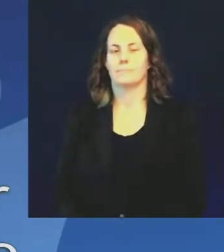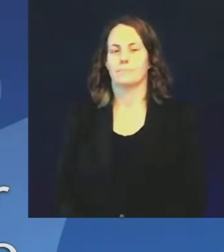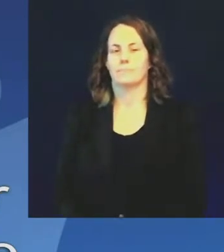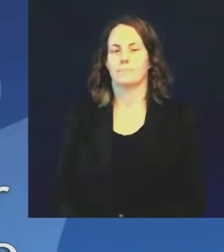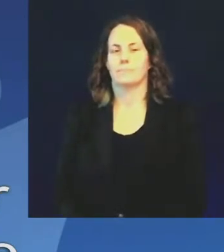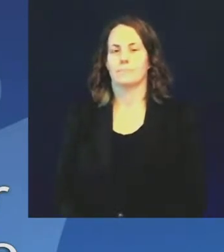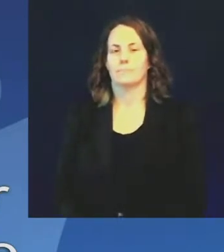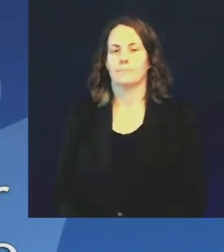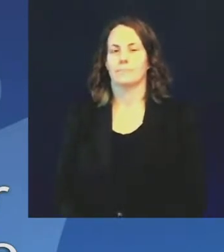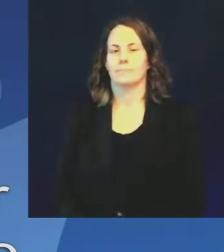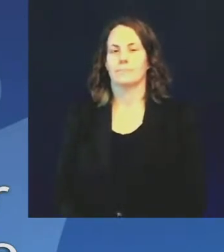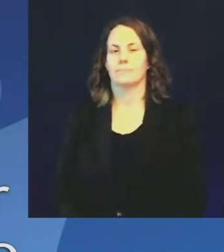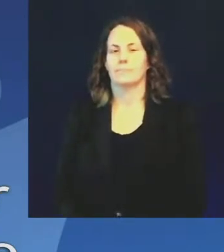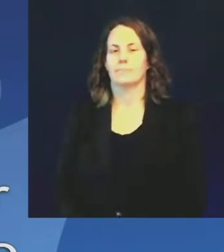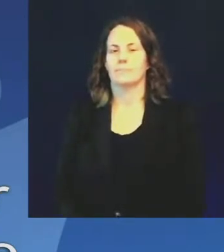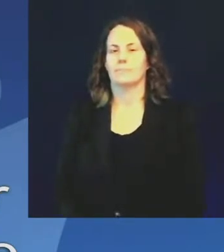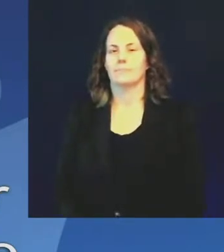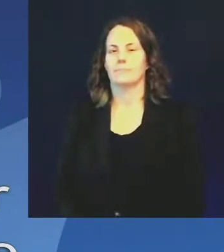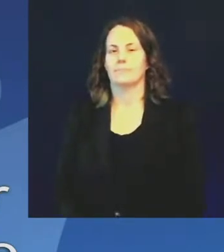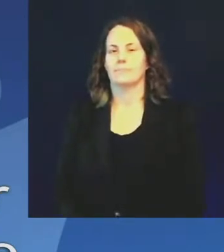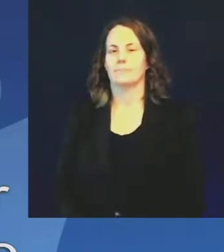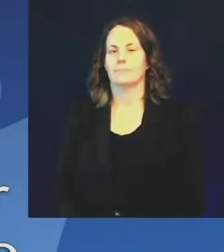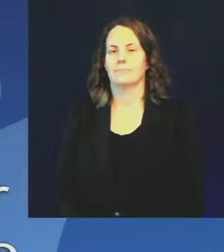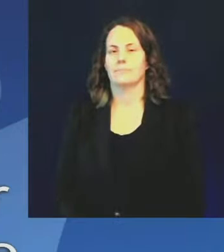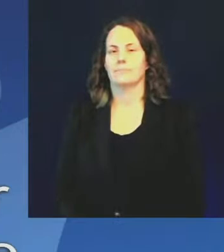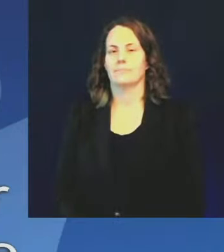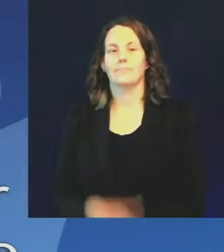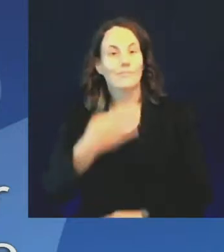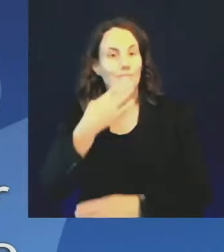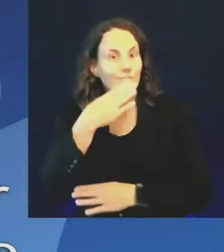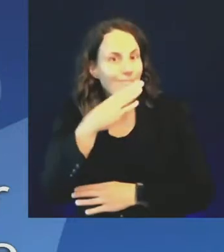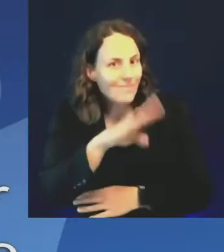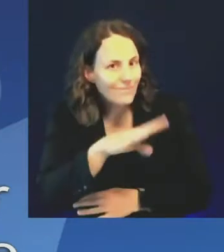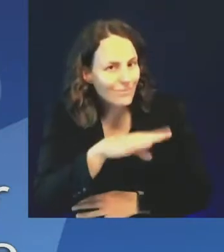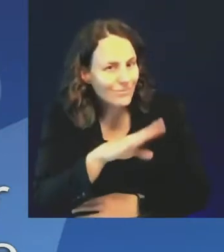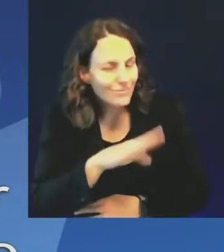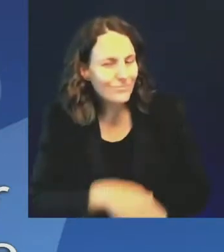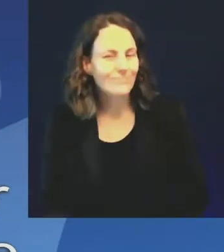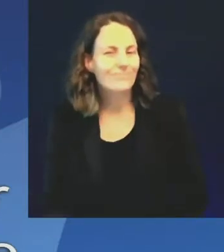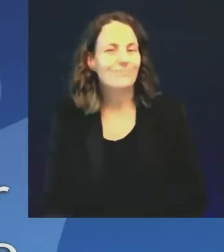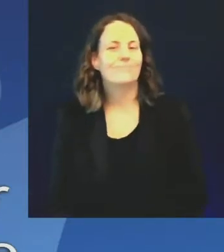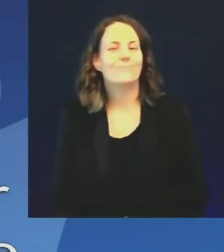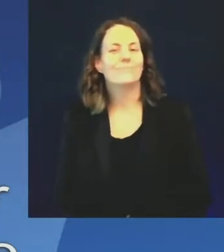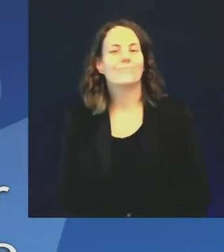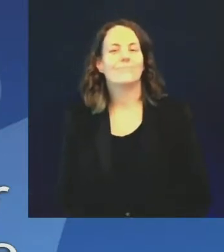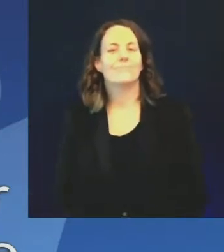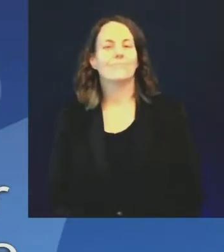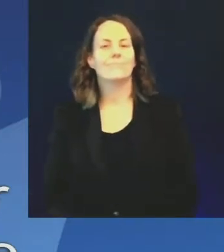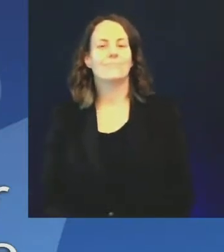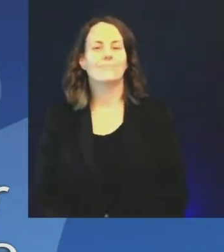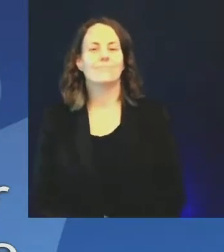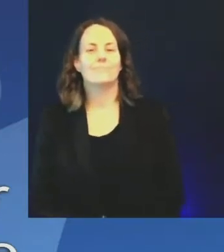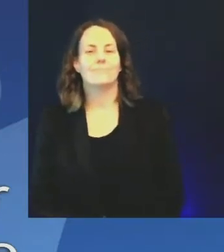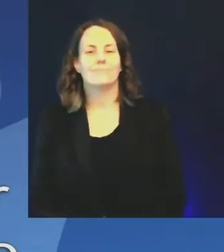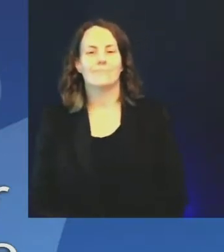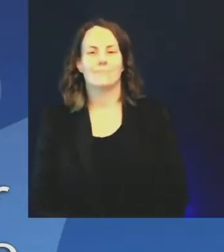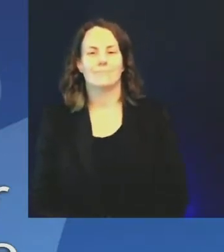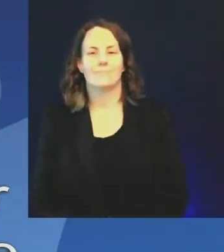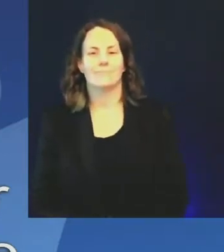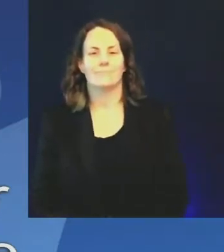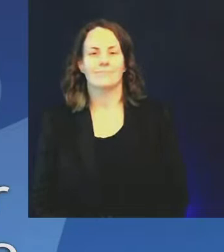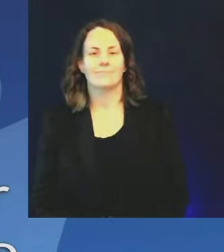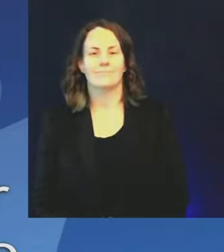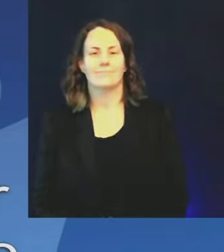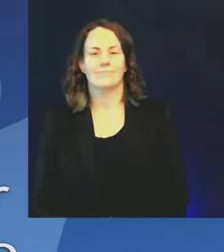Hi, and good afternoon. My question is about the CDC guidance that was just released